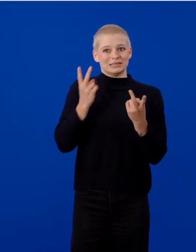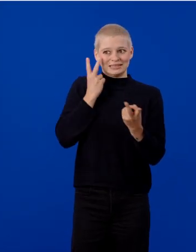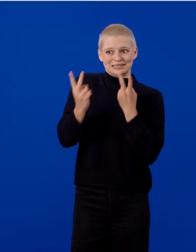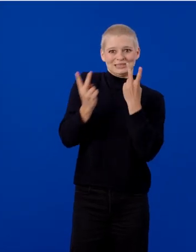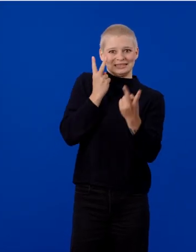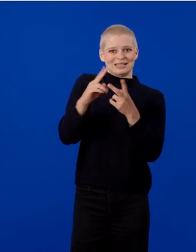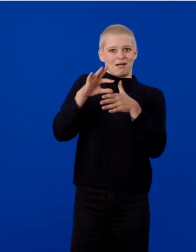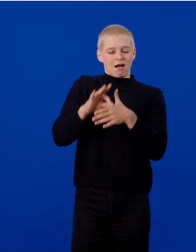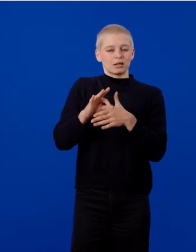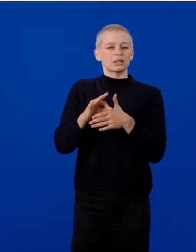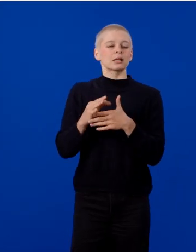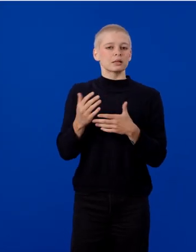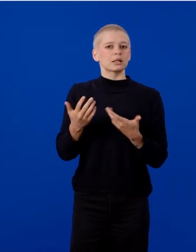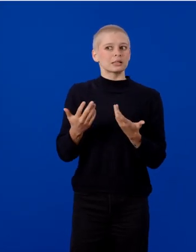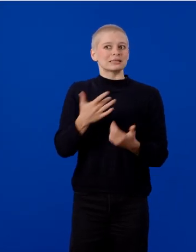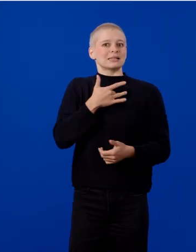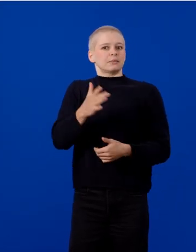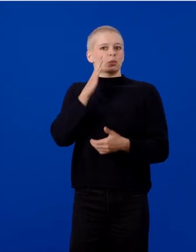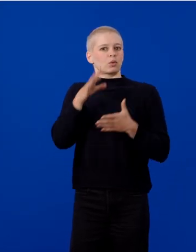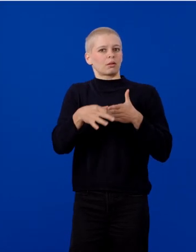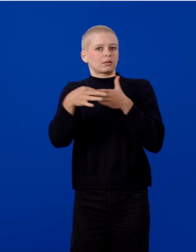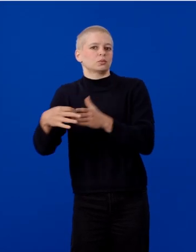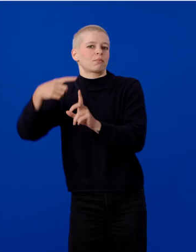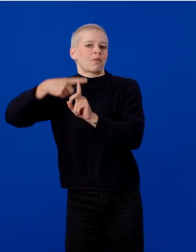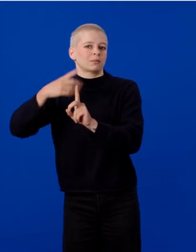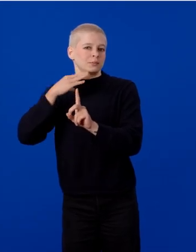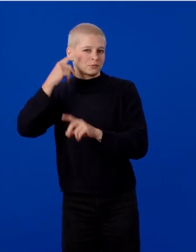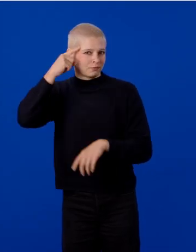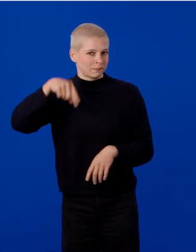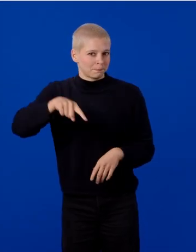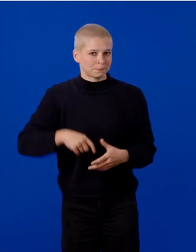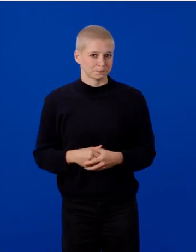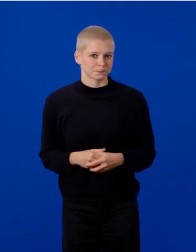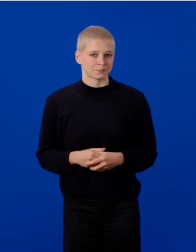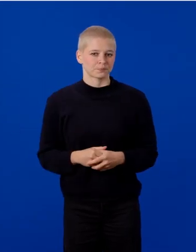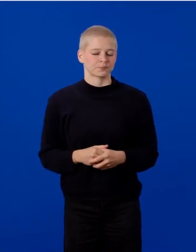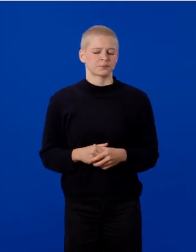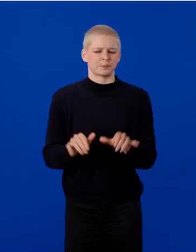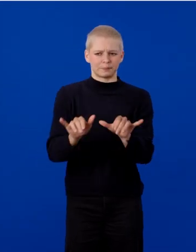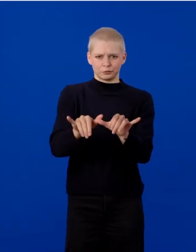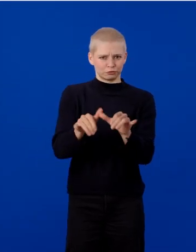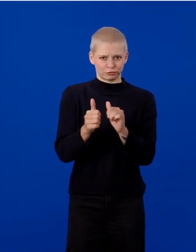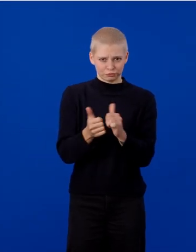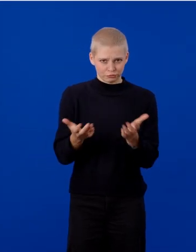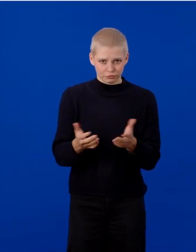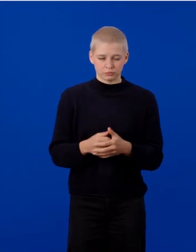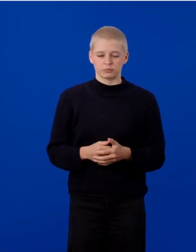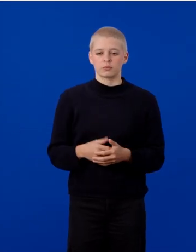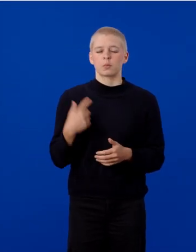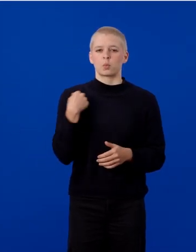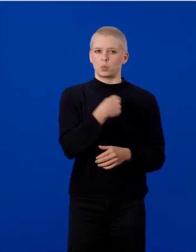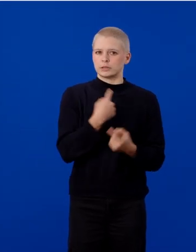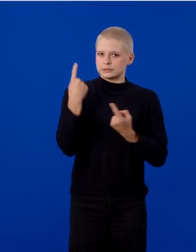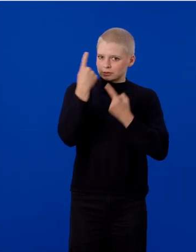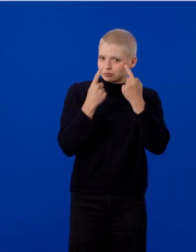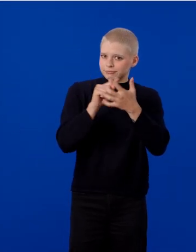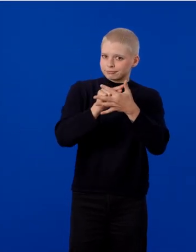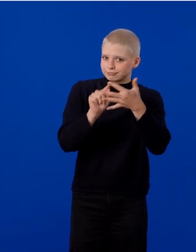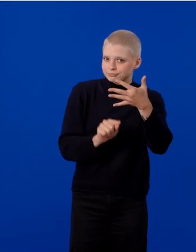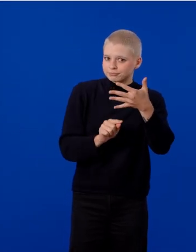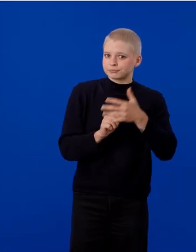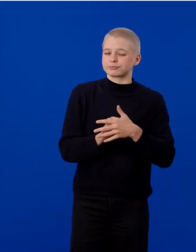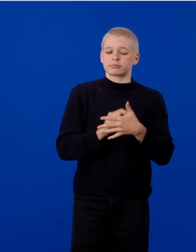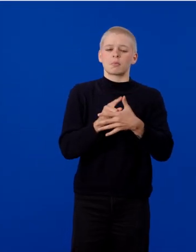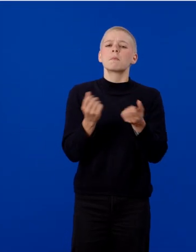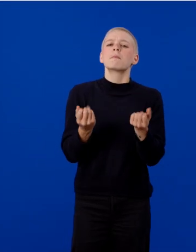most likely to give them a positive experience. To measure this, we look at a variety of factors, including the